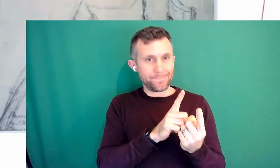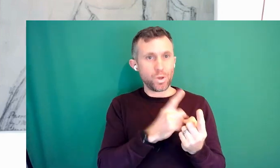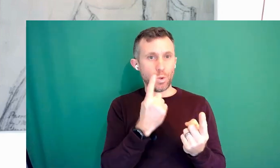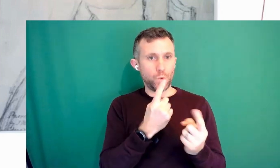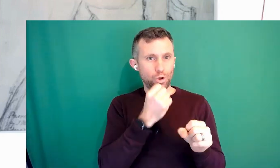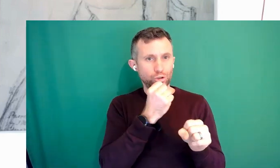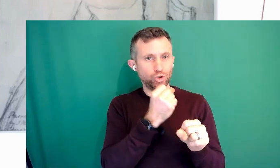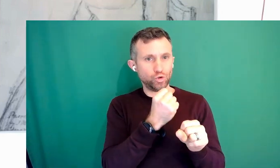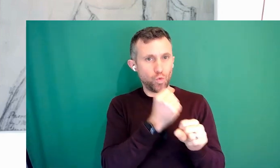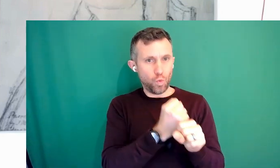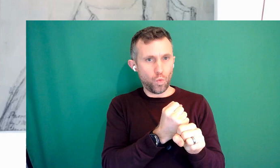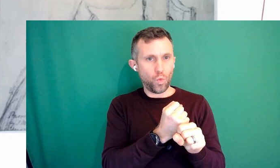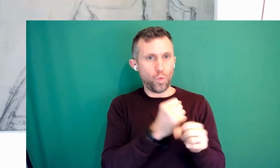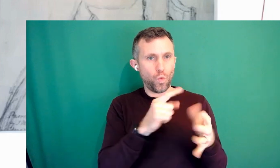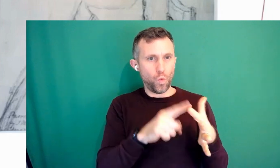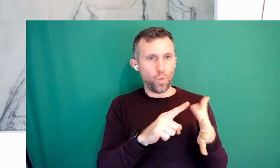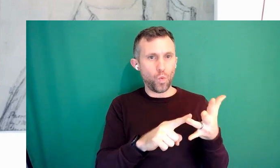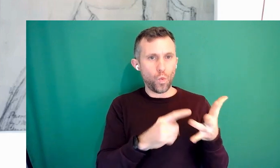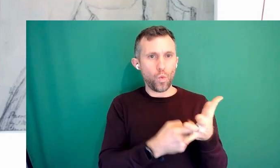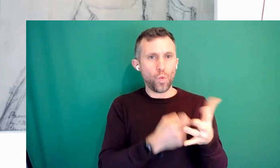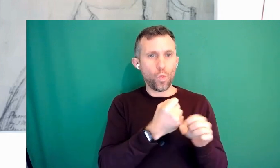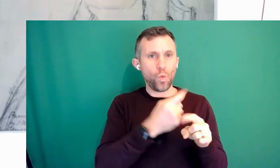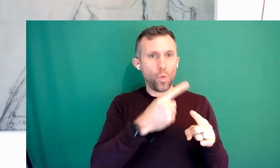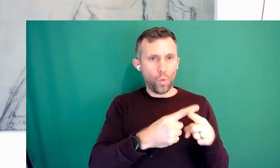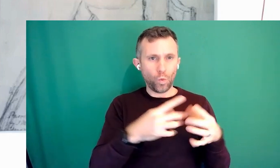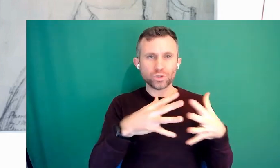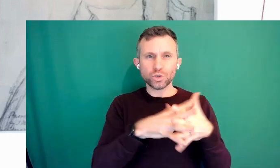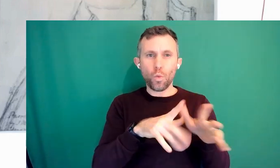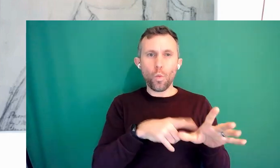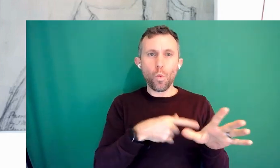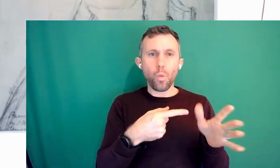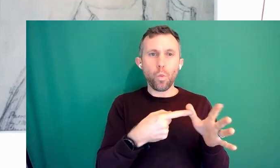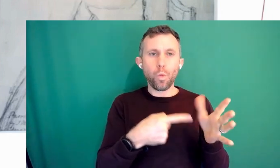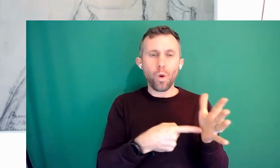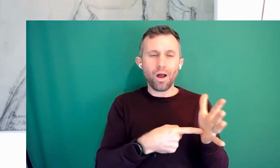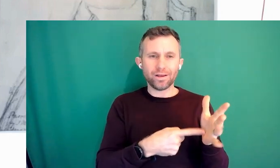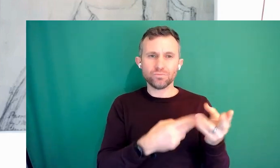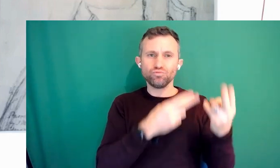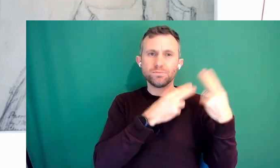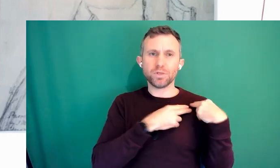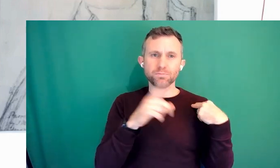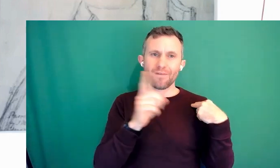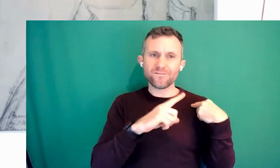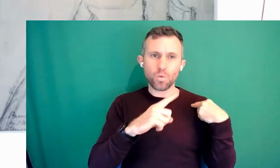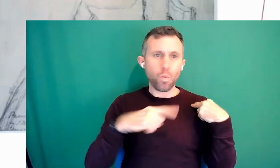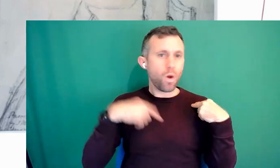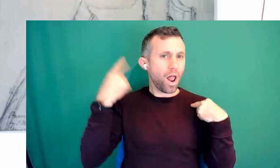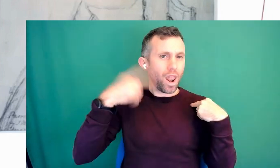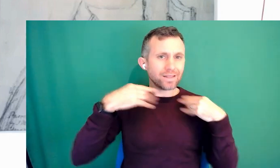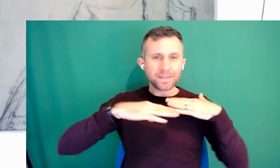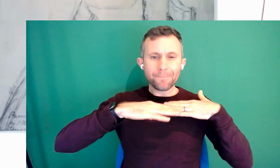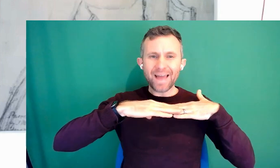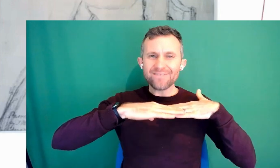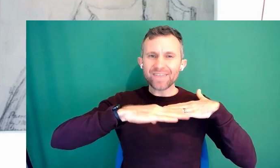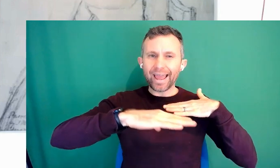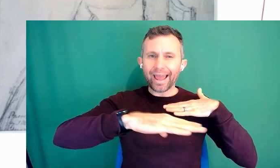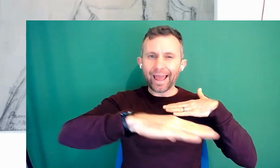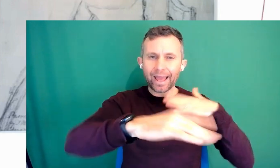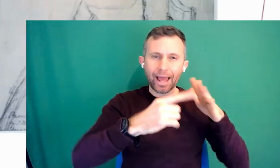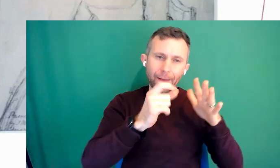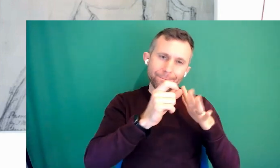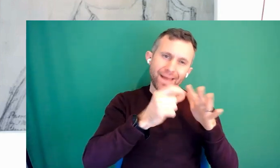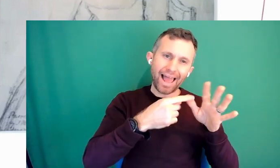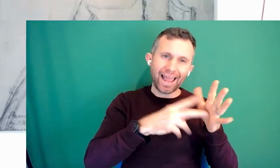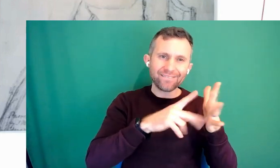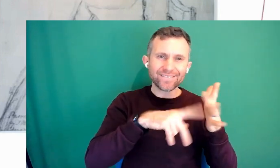In 1790, Wyatt sadly died. The family, of course, was devastated. However, Soane and Eliza were surprised to discover that